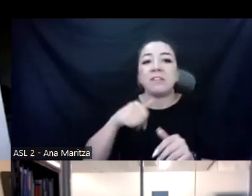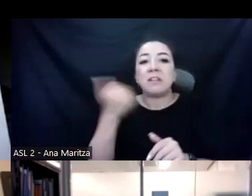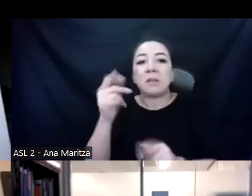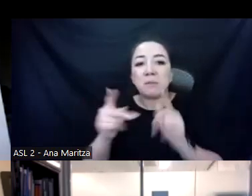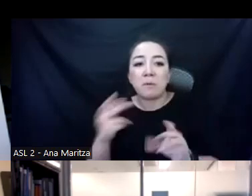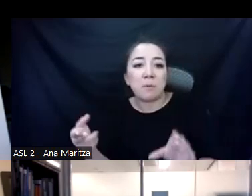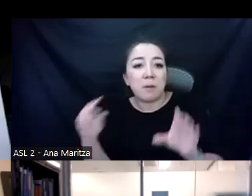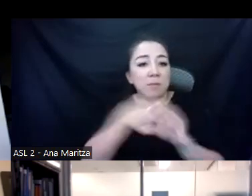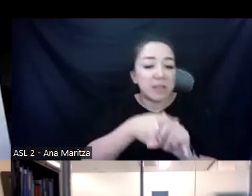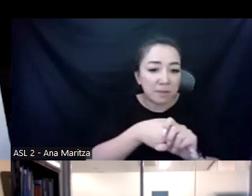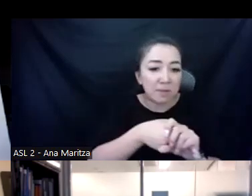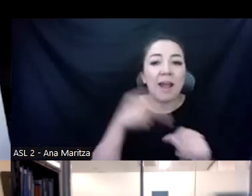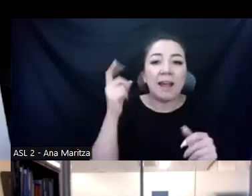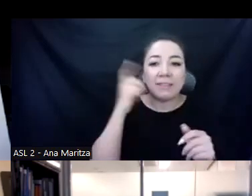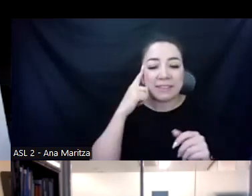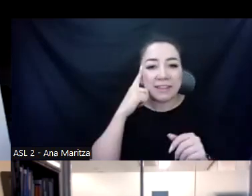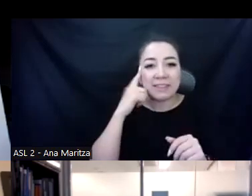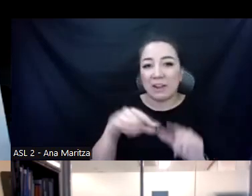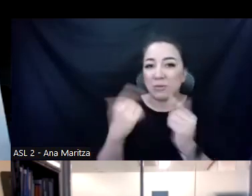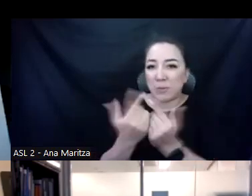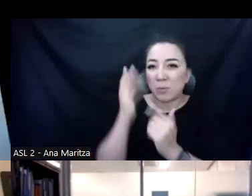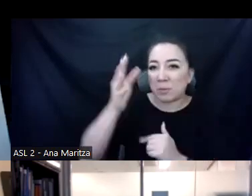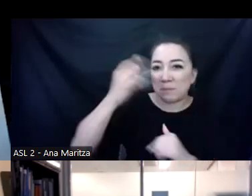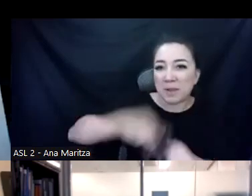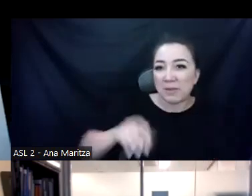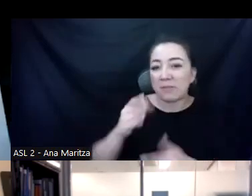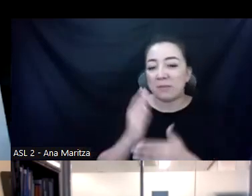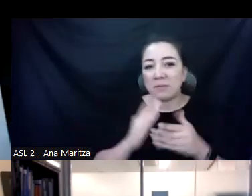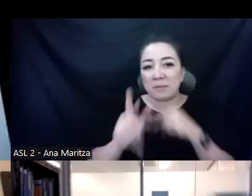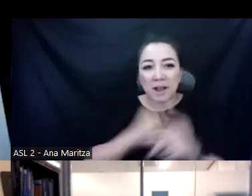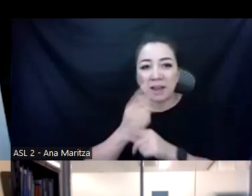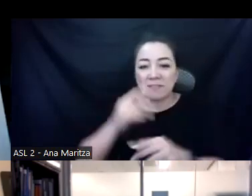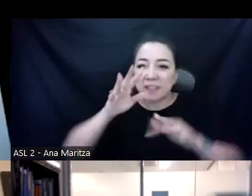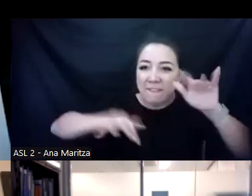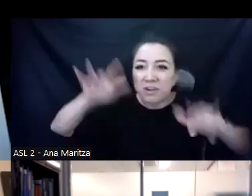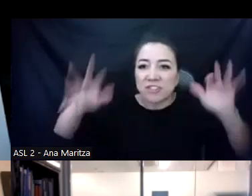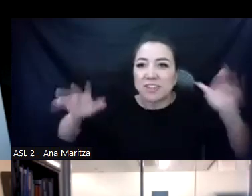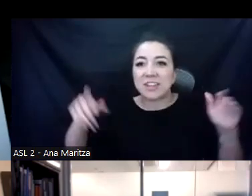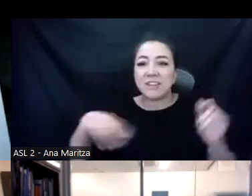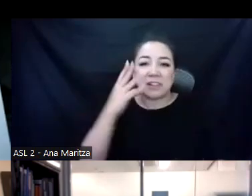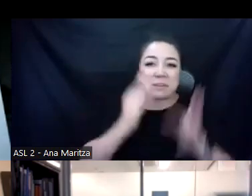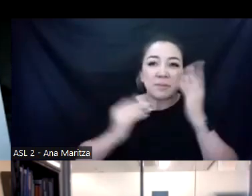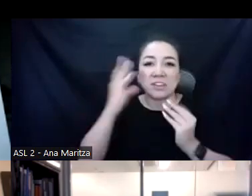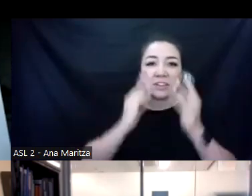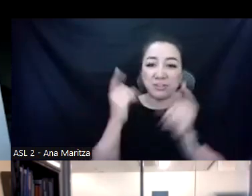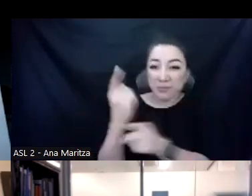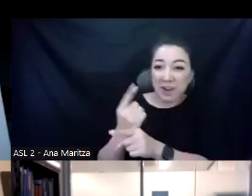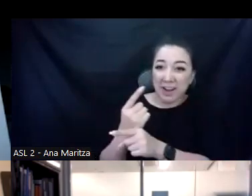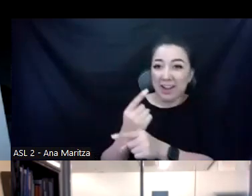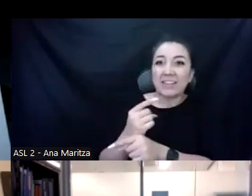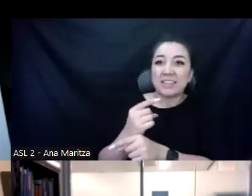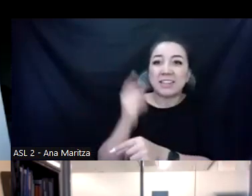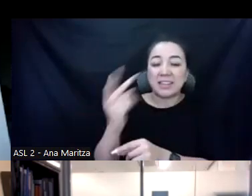participate. I think that group would benefit from sort of a diversity of experiences, right? To see that